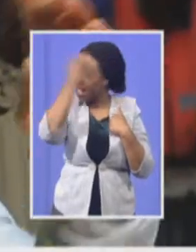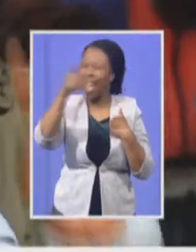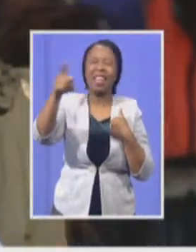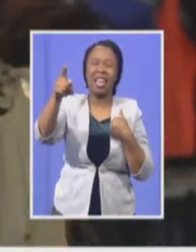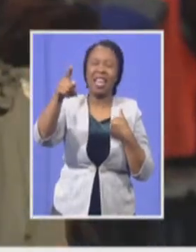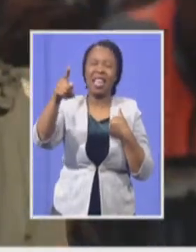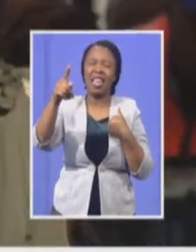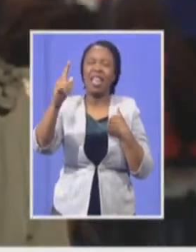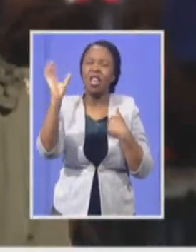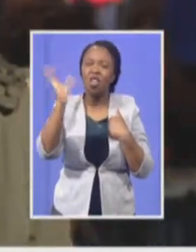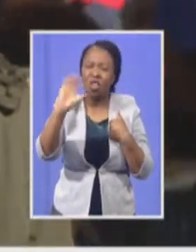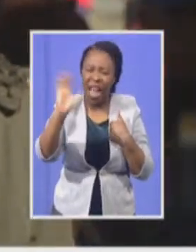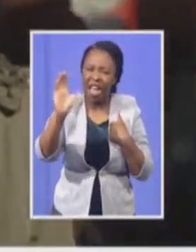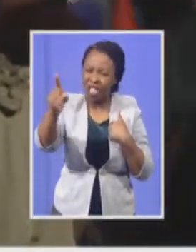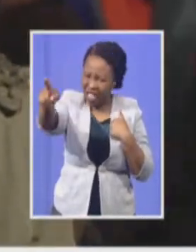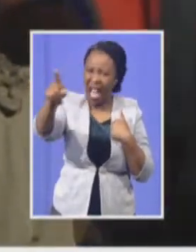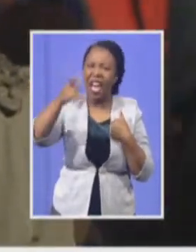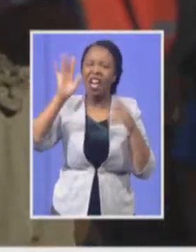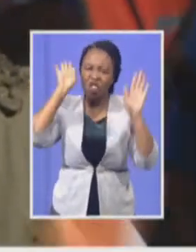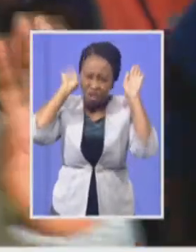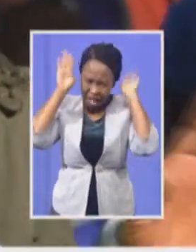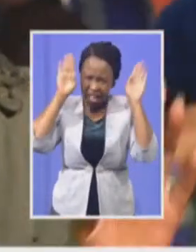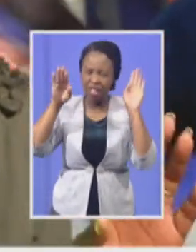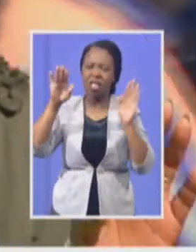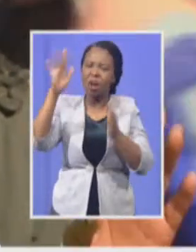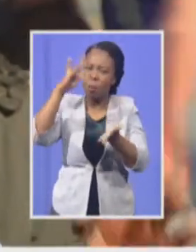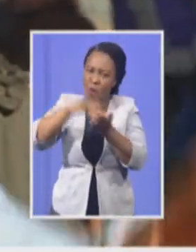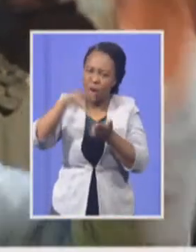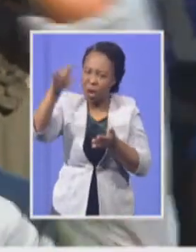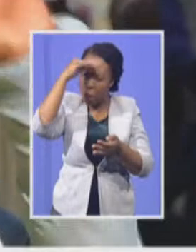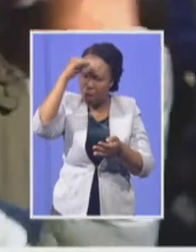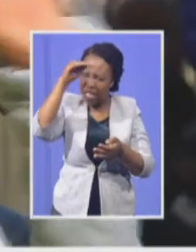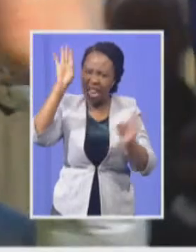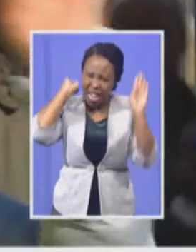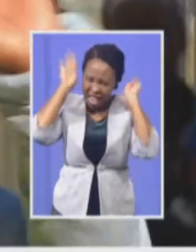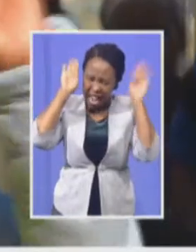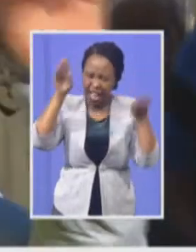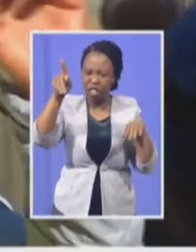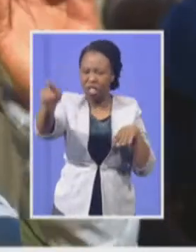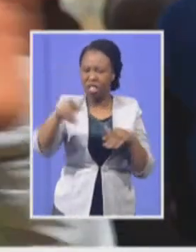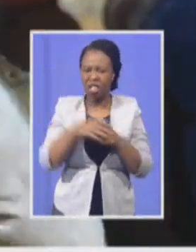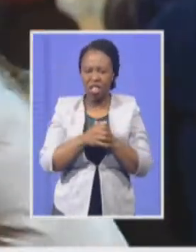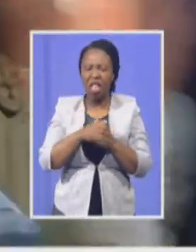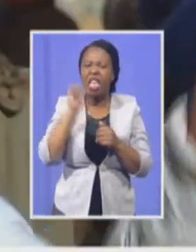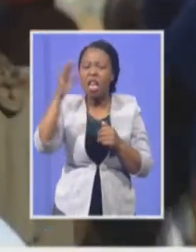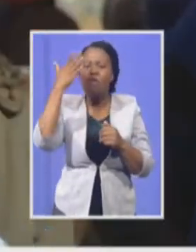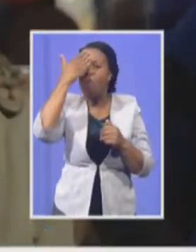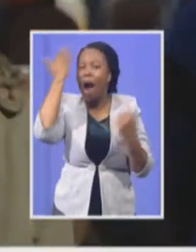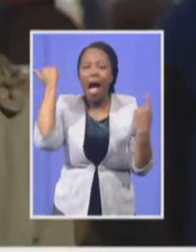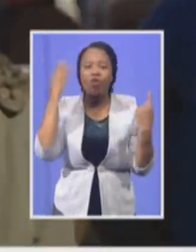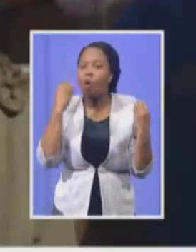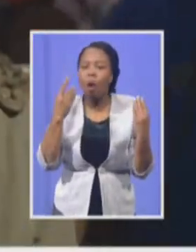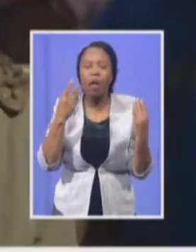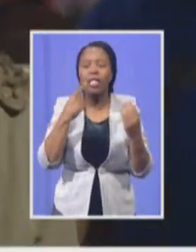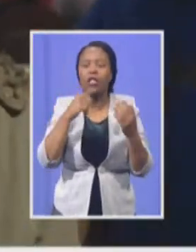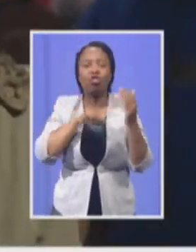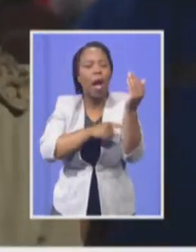e-Orlando police station siyacela i-crash uma ungabalabuli isishangana siwumuntu